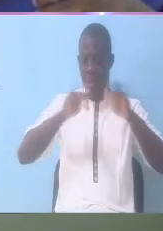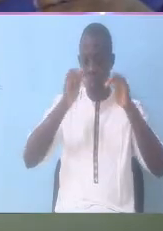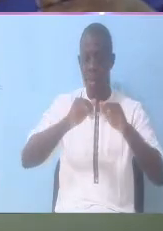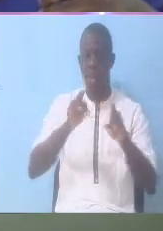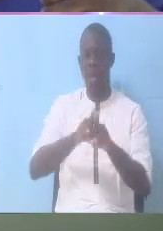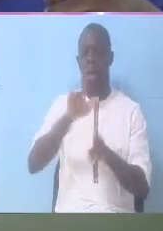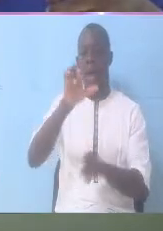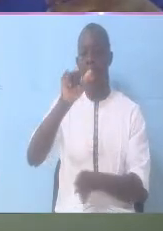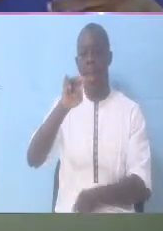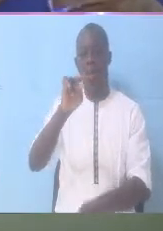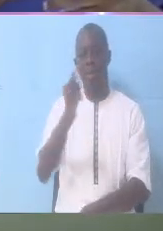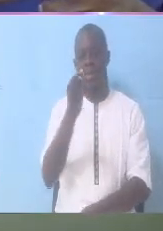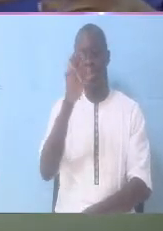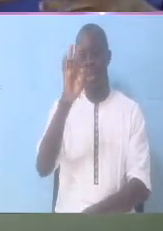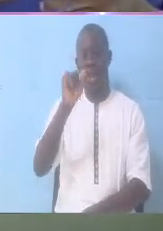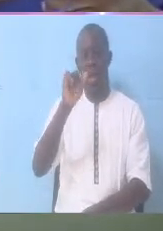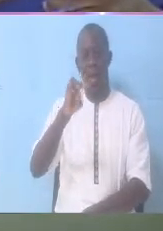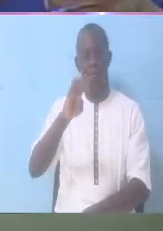Langtombong,